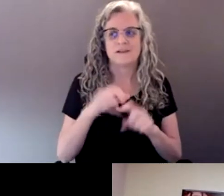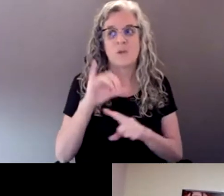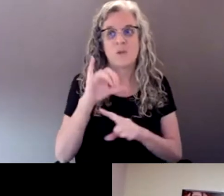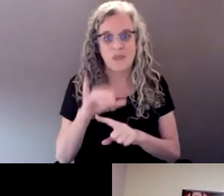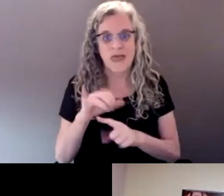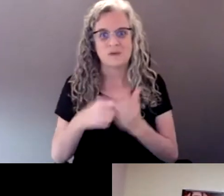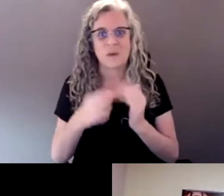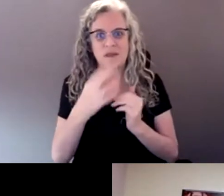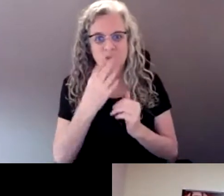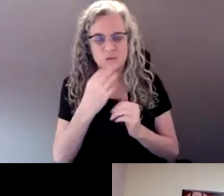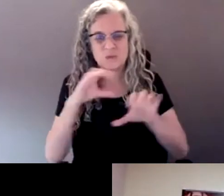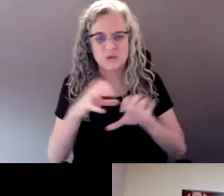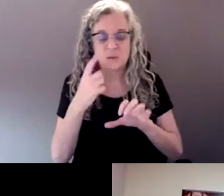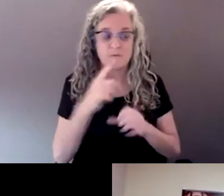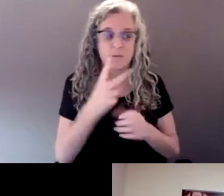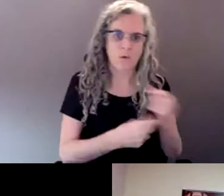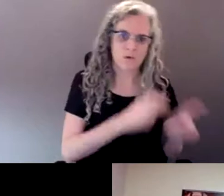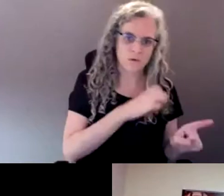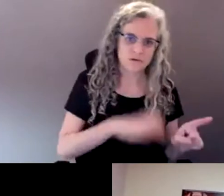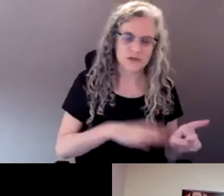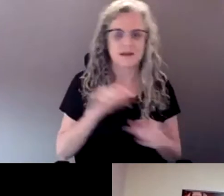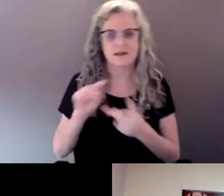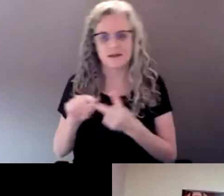Christianity and for Islam. And that's a basic